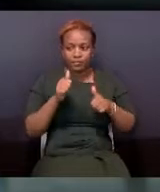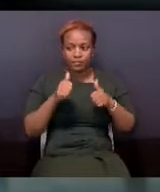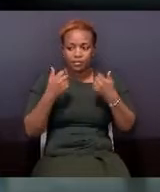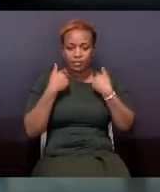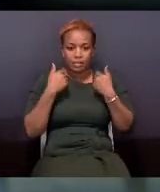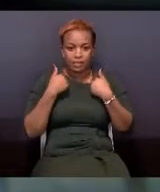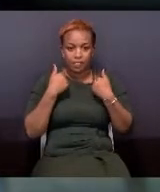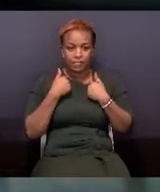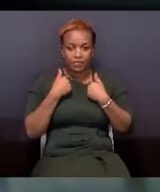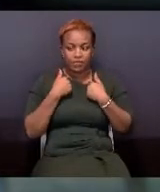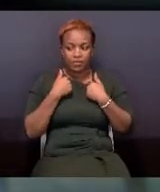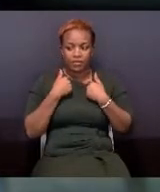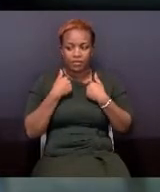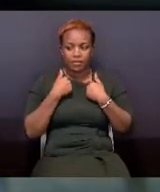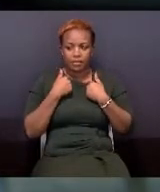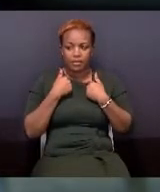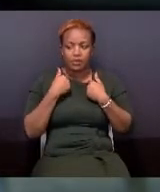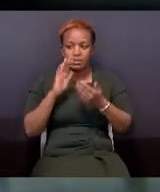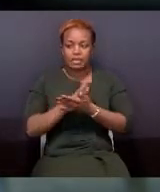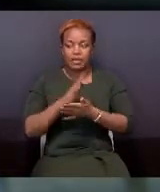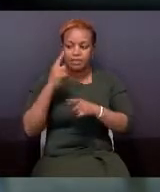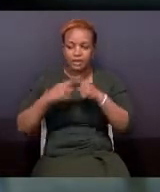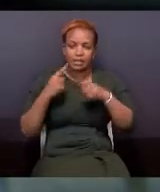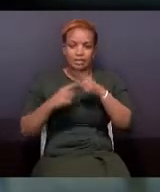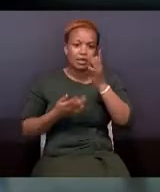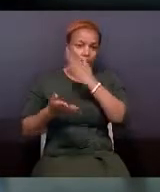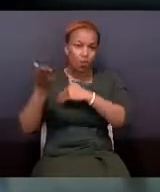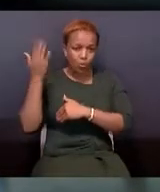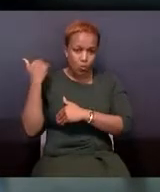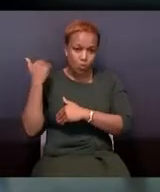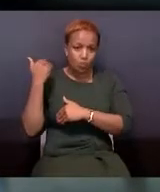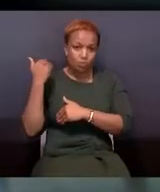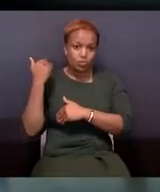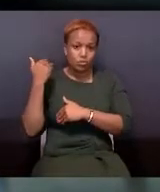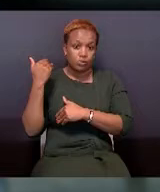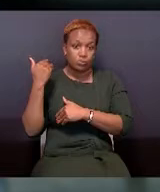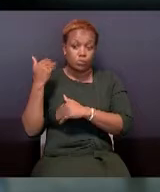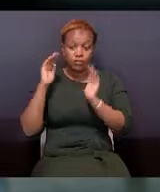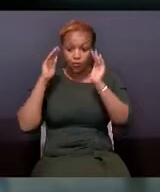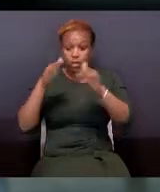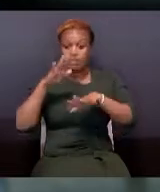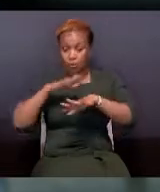Kenya some years ago to look into Kenya's energy mix. And it was